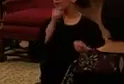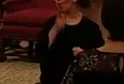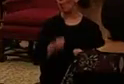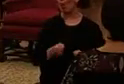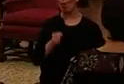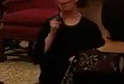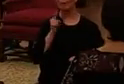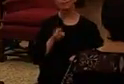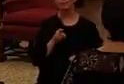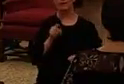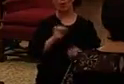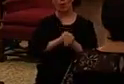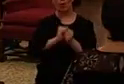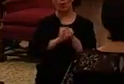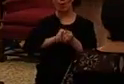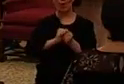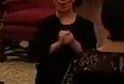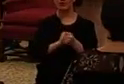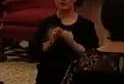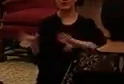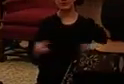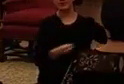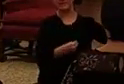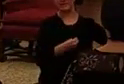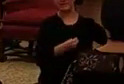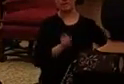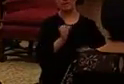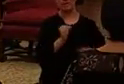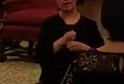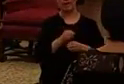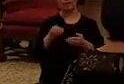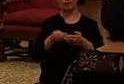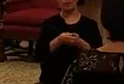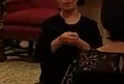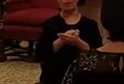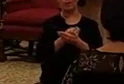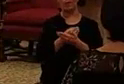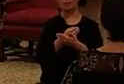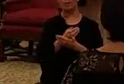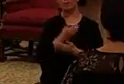you and wash it all away and make a brand new you.